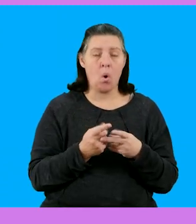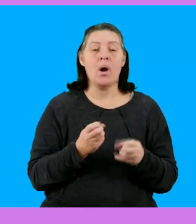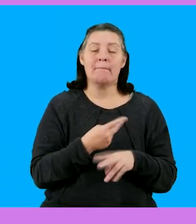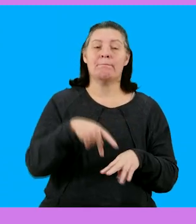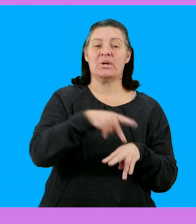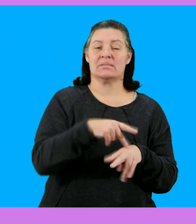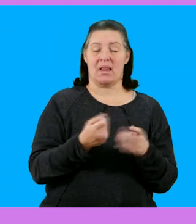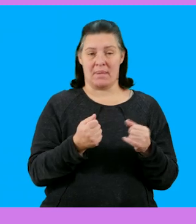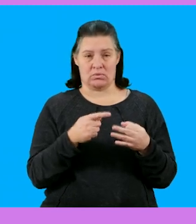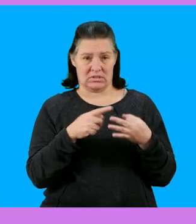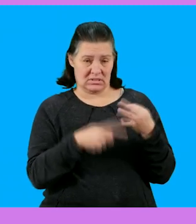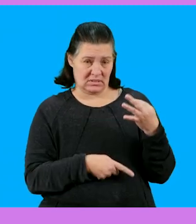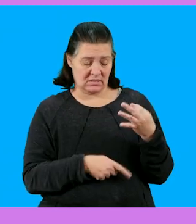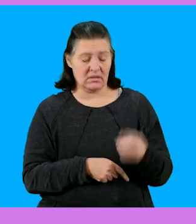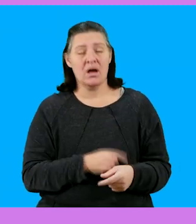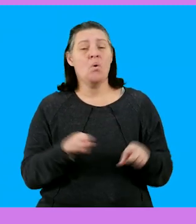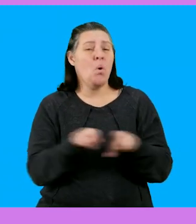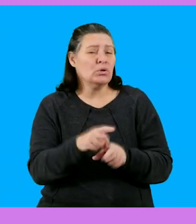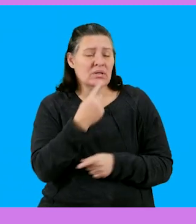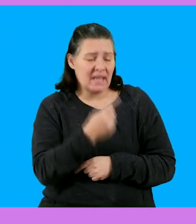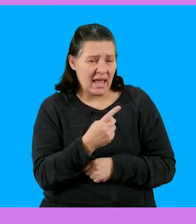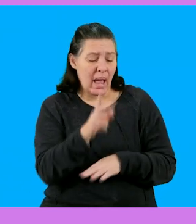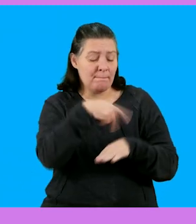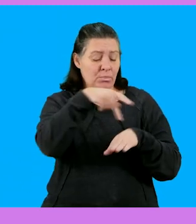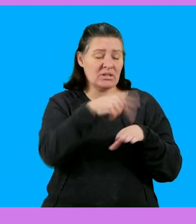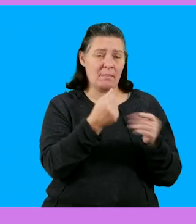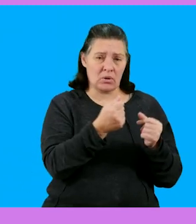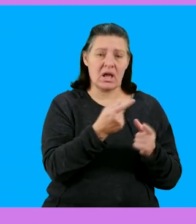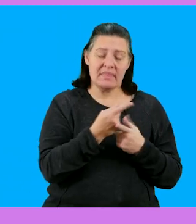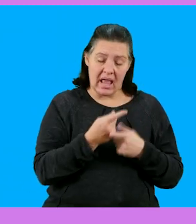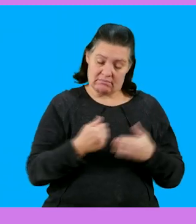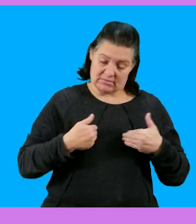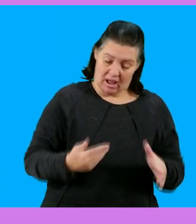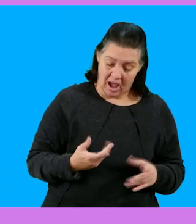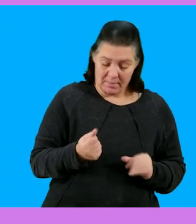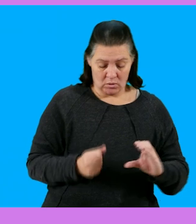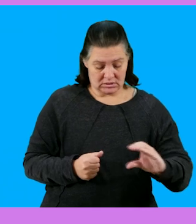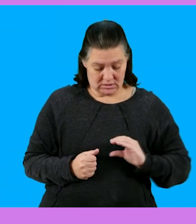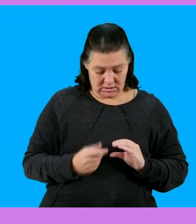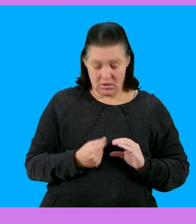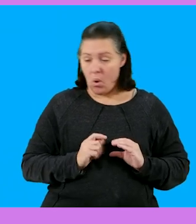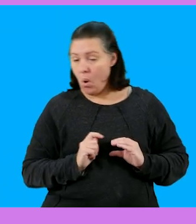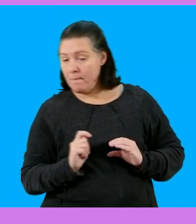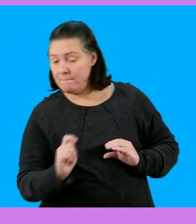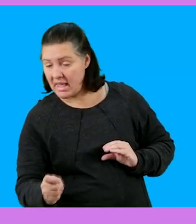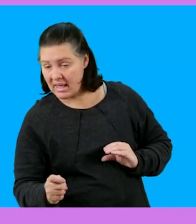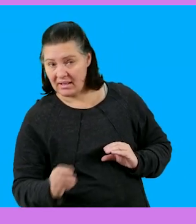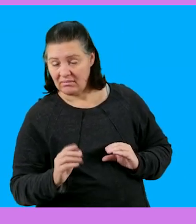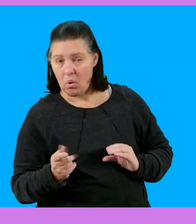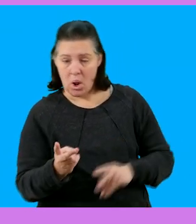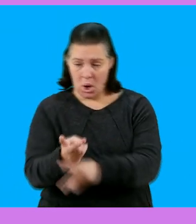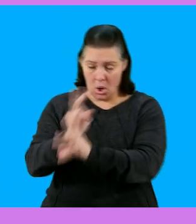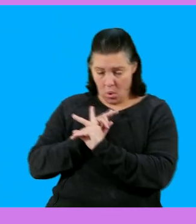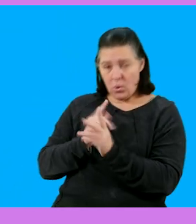initial or the principal amount. We also indicated that the principal amount is the original amount of the money initially